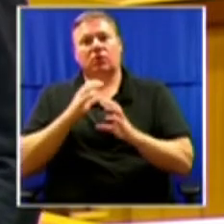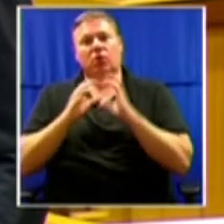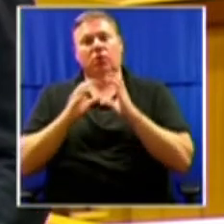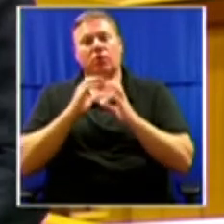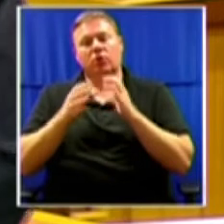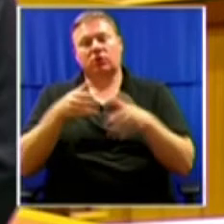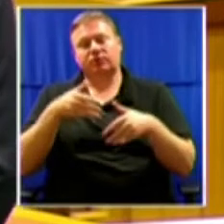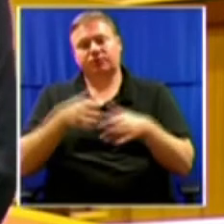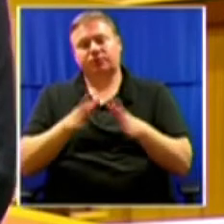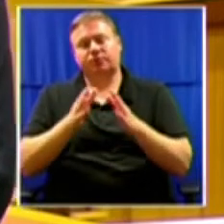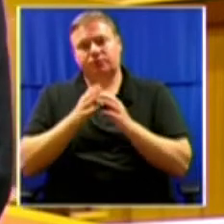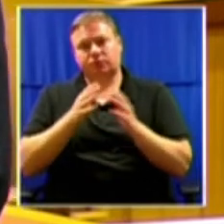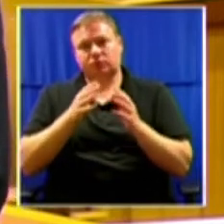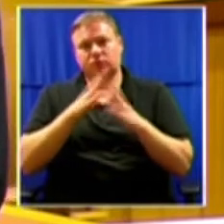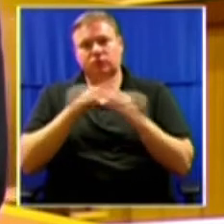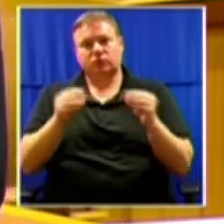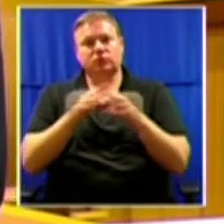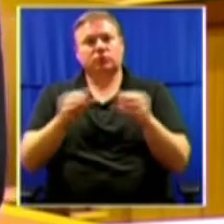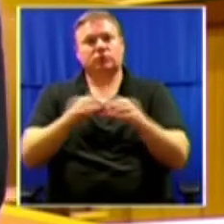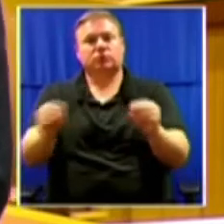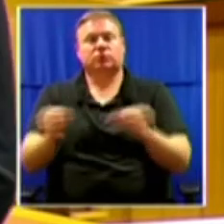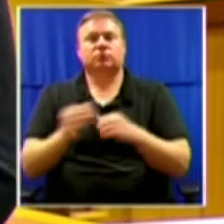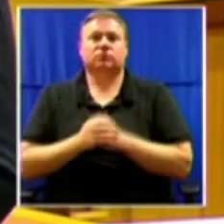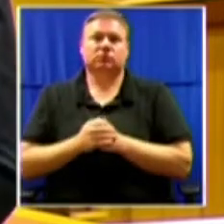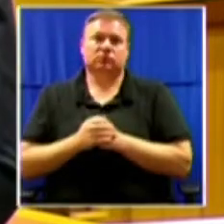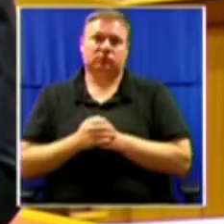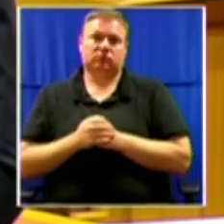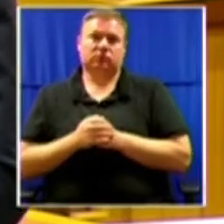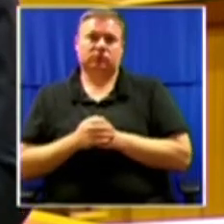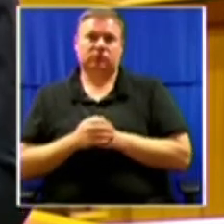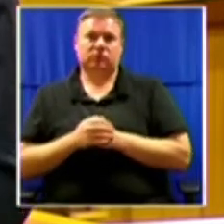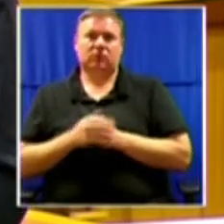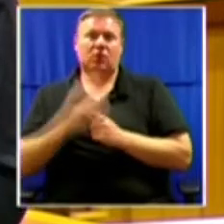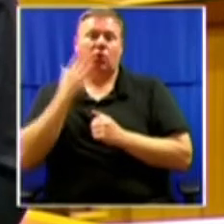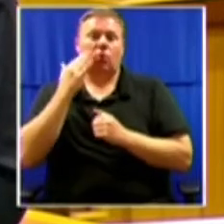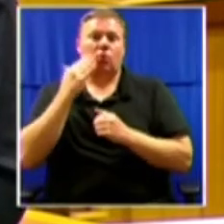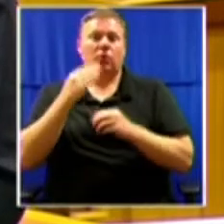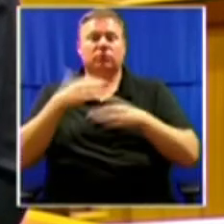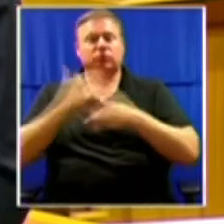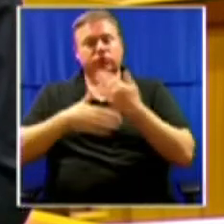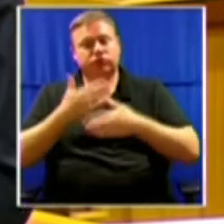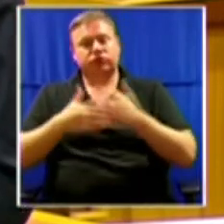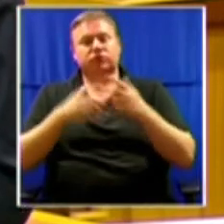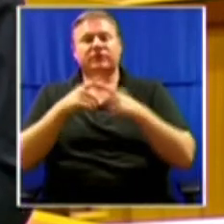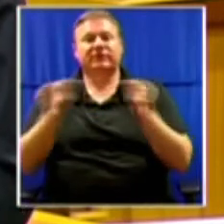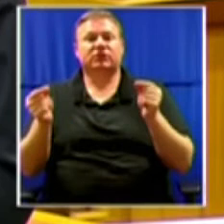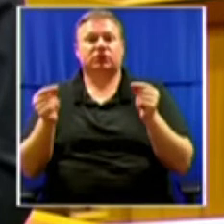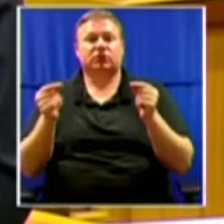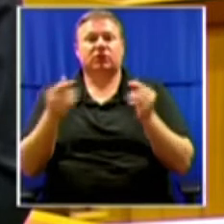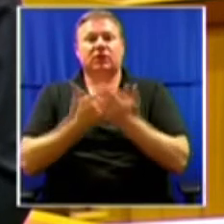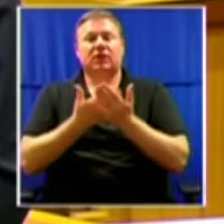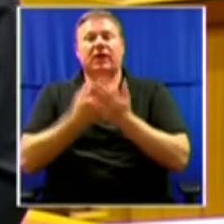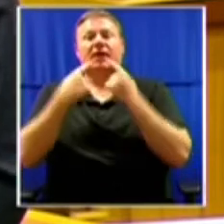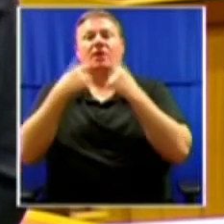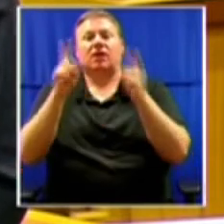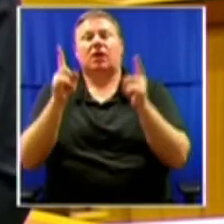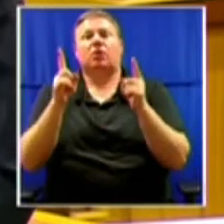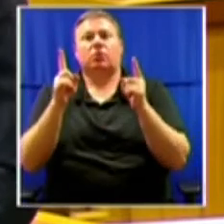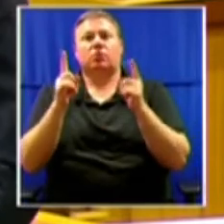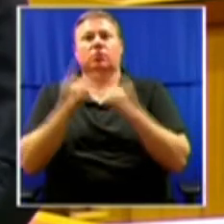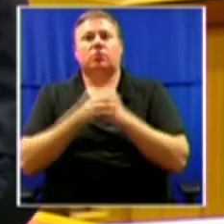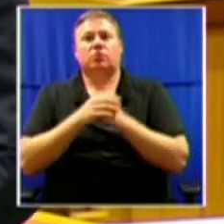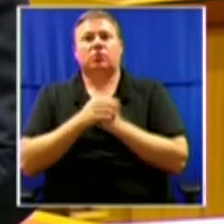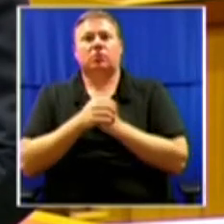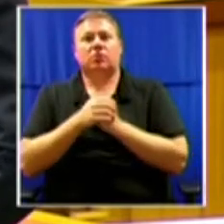communications in the country. So upon completion of that process, we'll be able to announce what and how we're going to deal